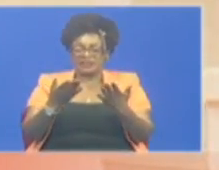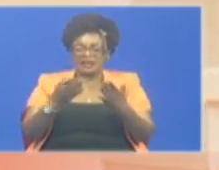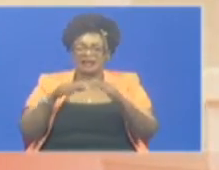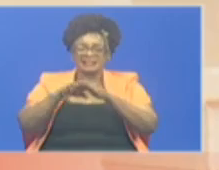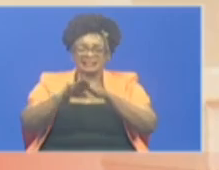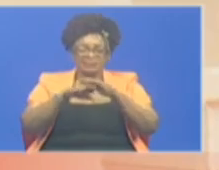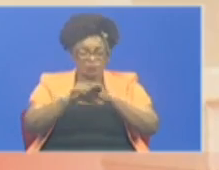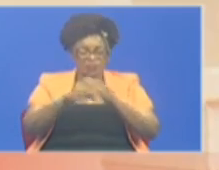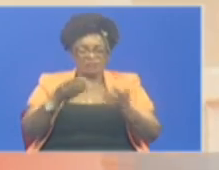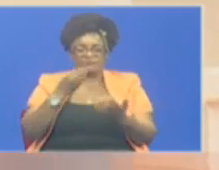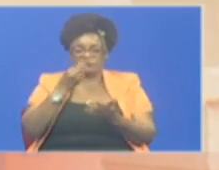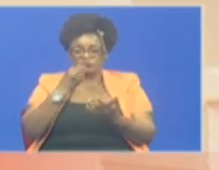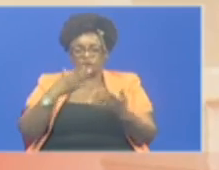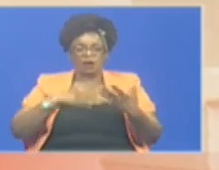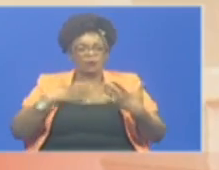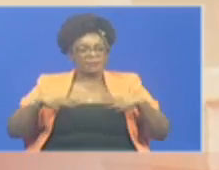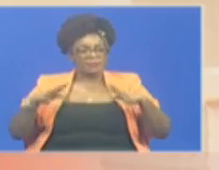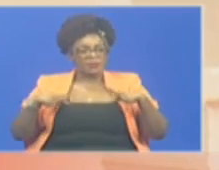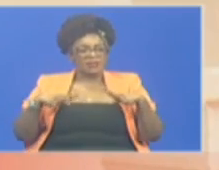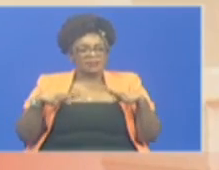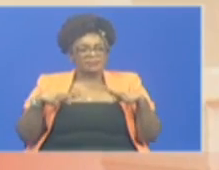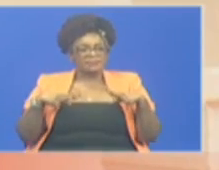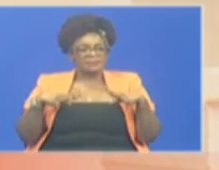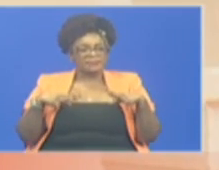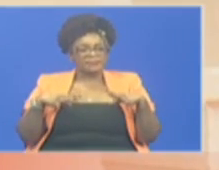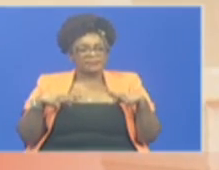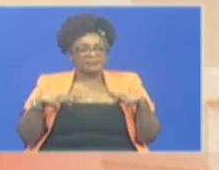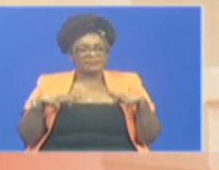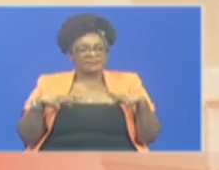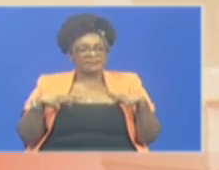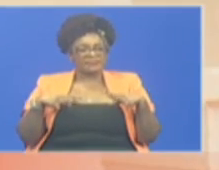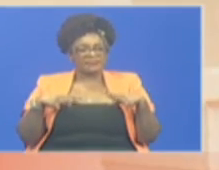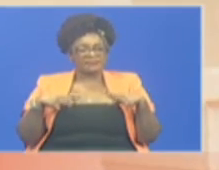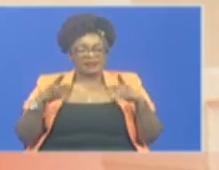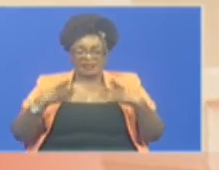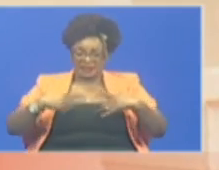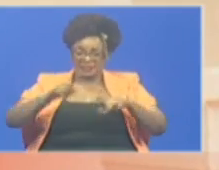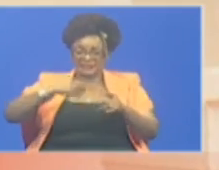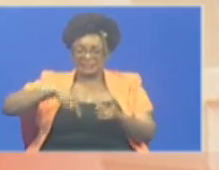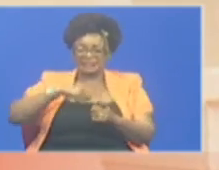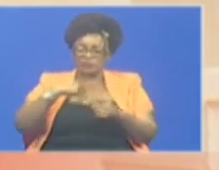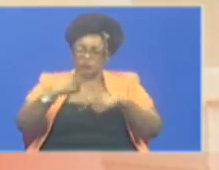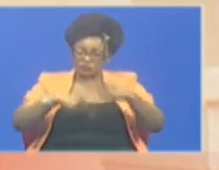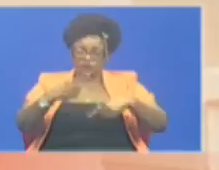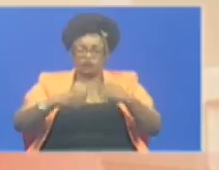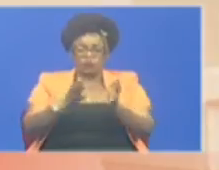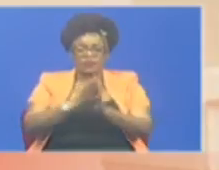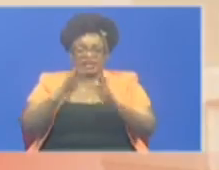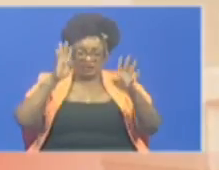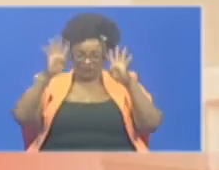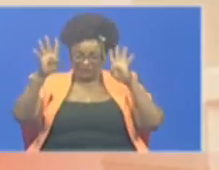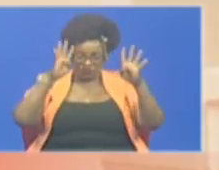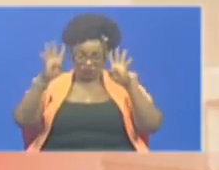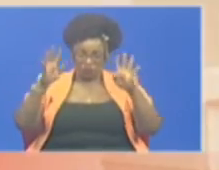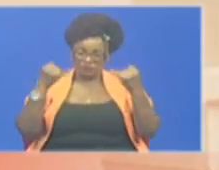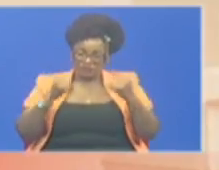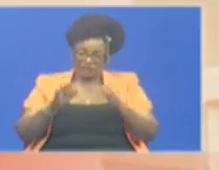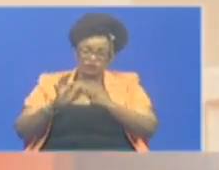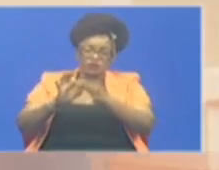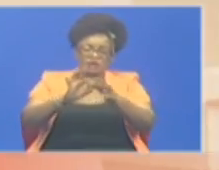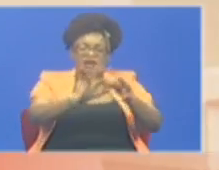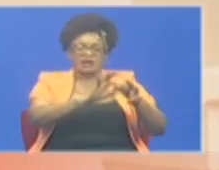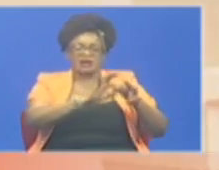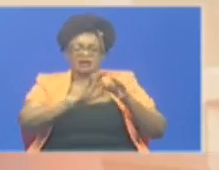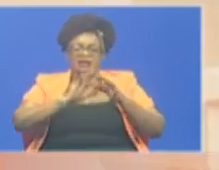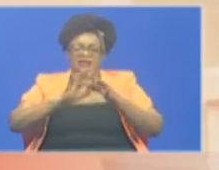to our people. Let us keep the innovation while uniting to deliver solutions and coordinate